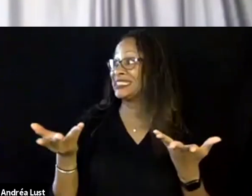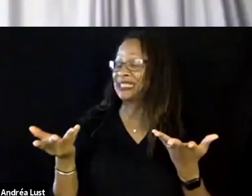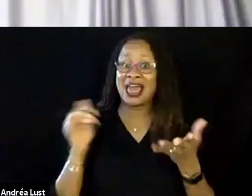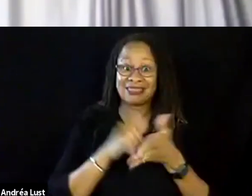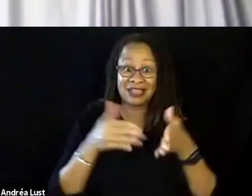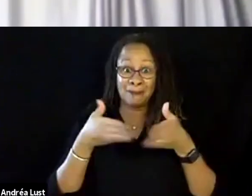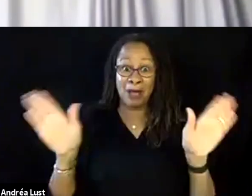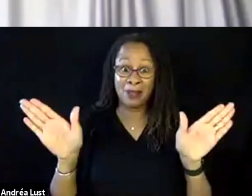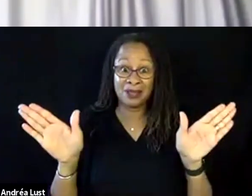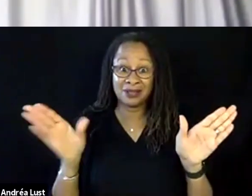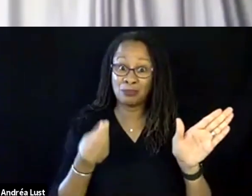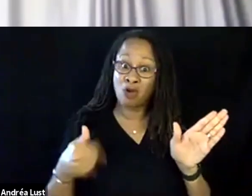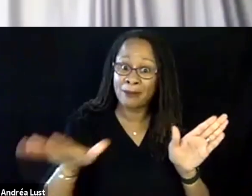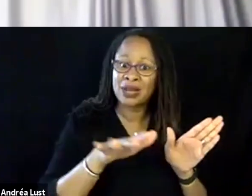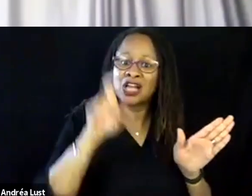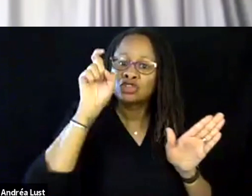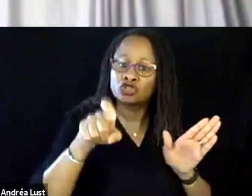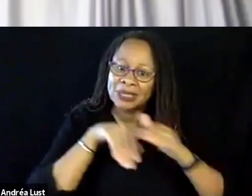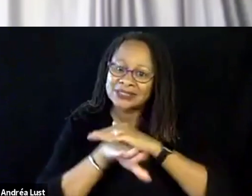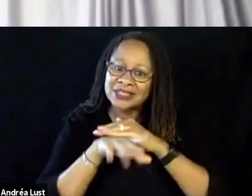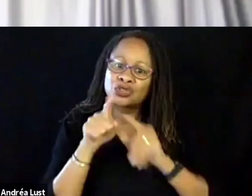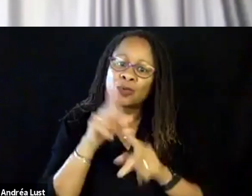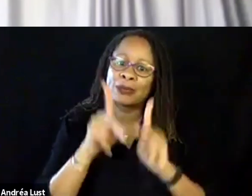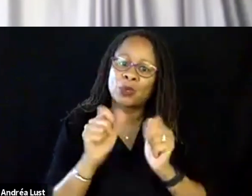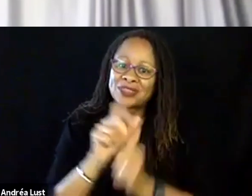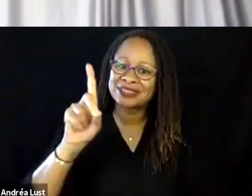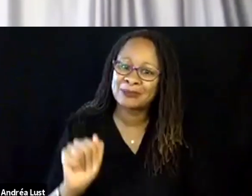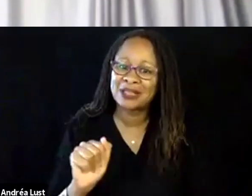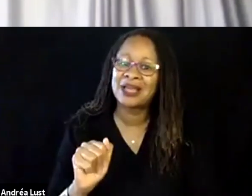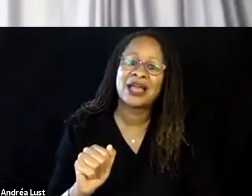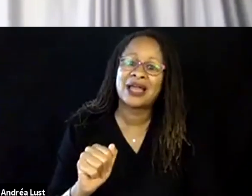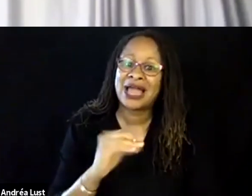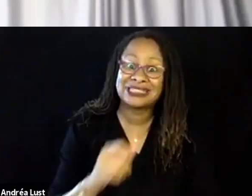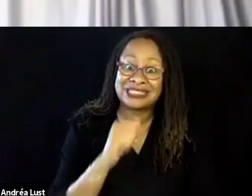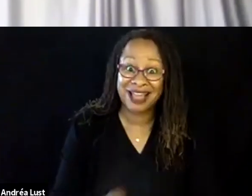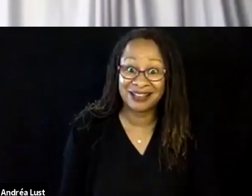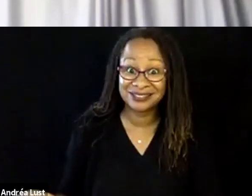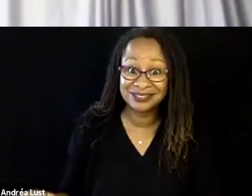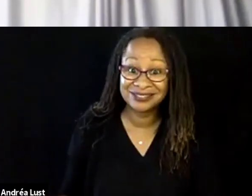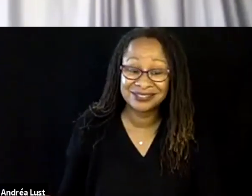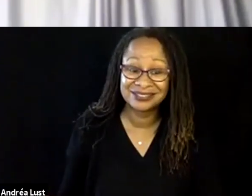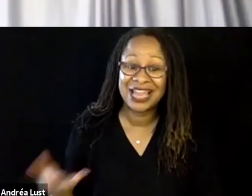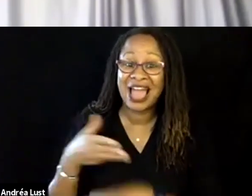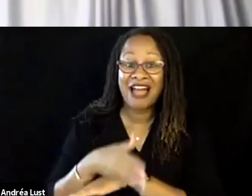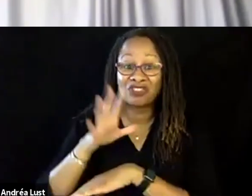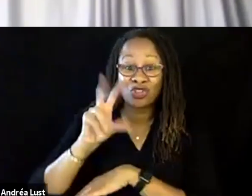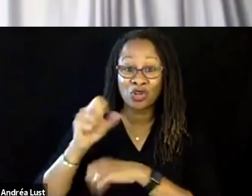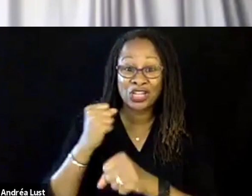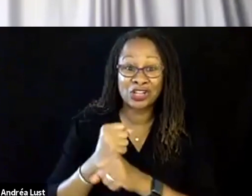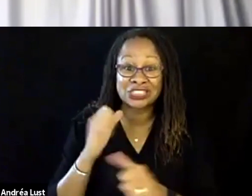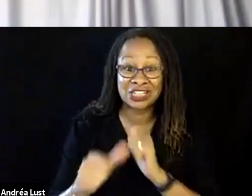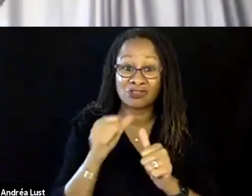public property, it should be accessible to people with disabilities, and it is not, even after 30 years. And